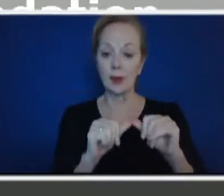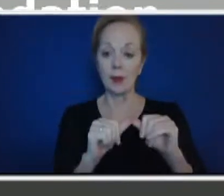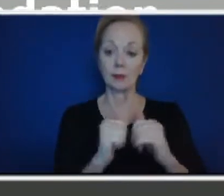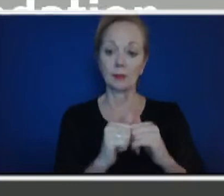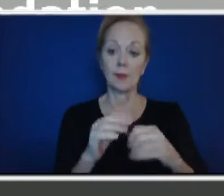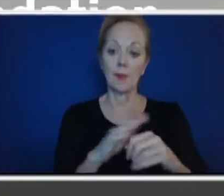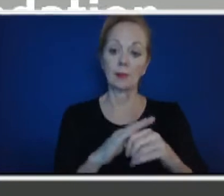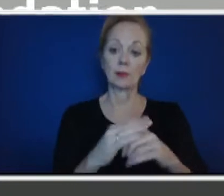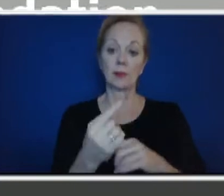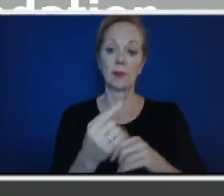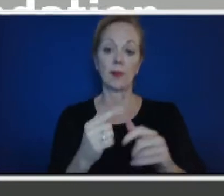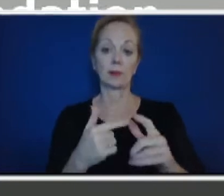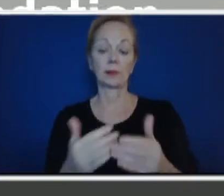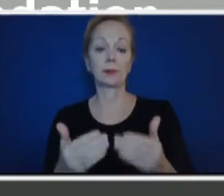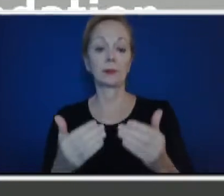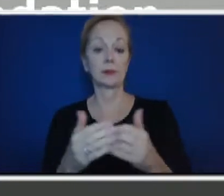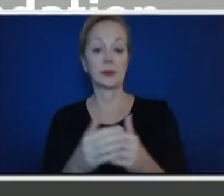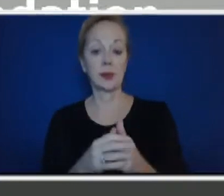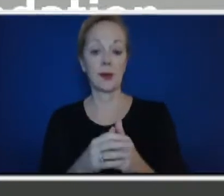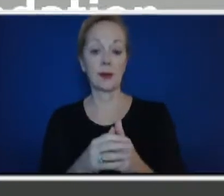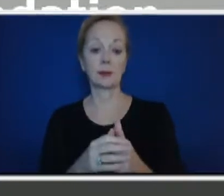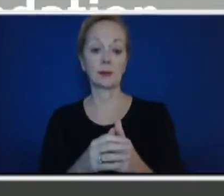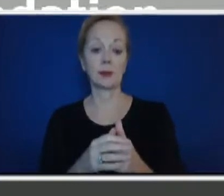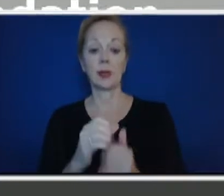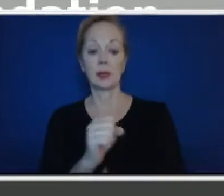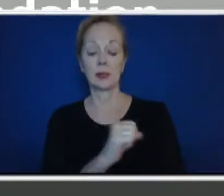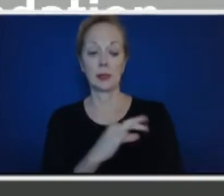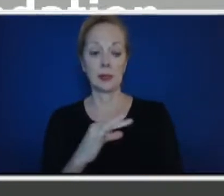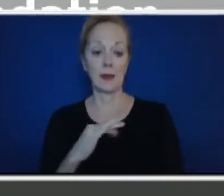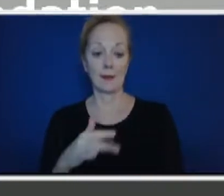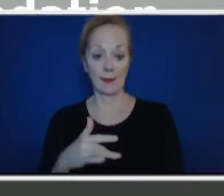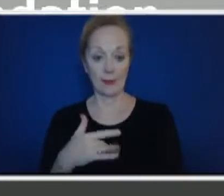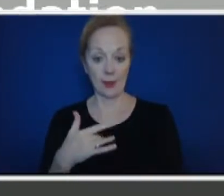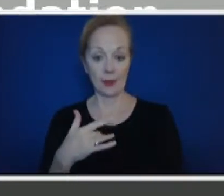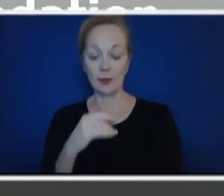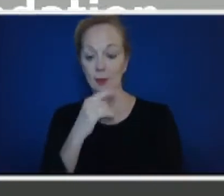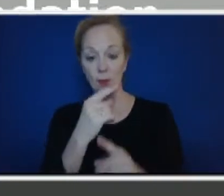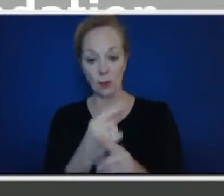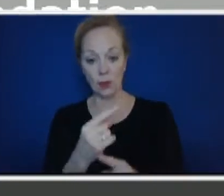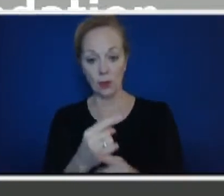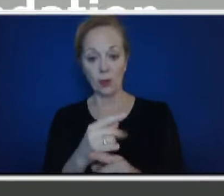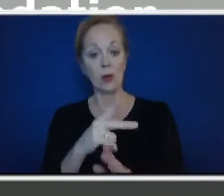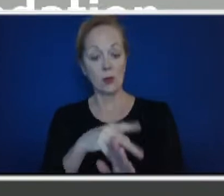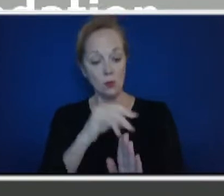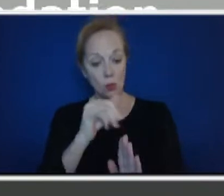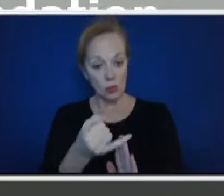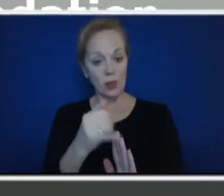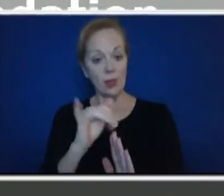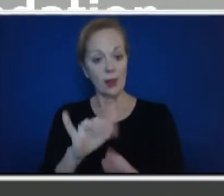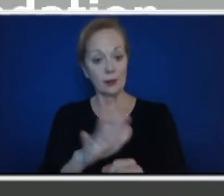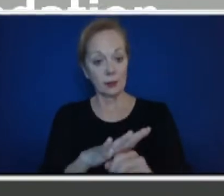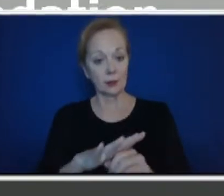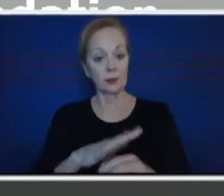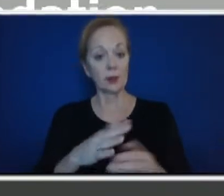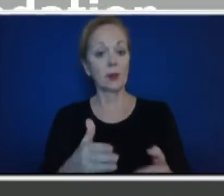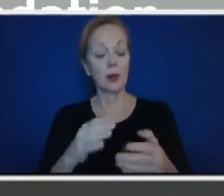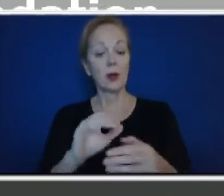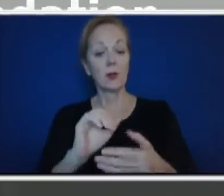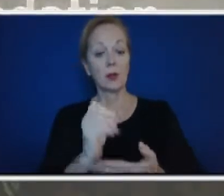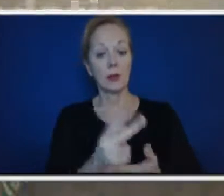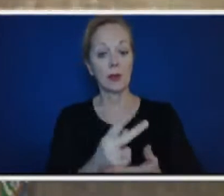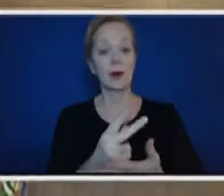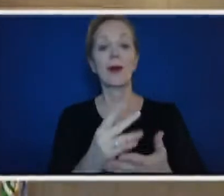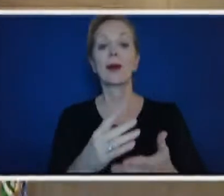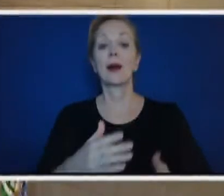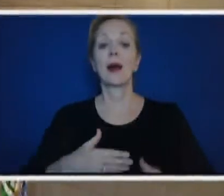1 place type recommendation. But again, staff does feel it is an appropriate project in this location, and we are recommending approval. We'll be happy to take